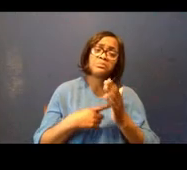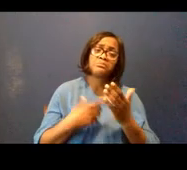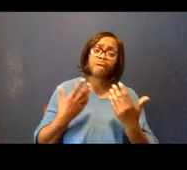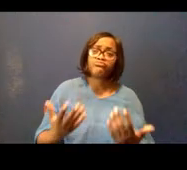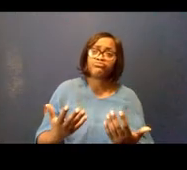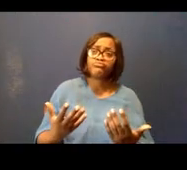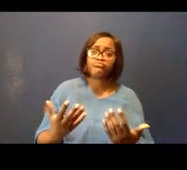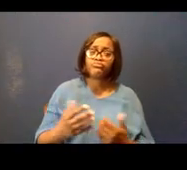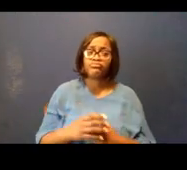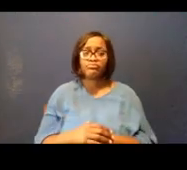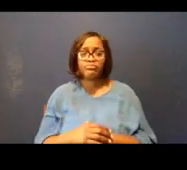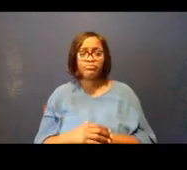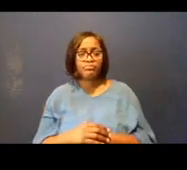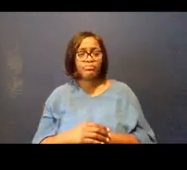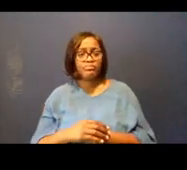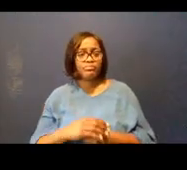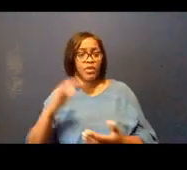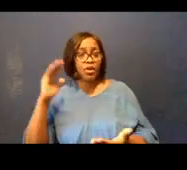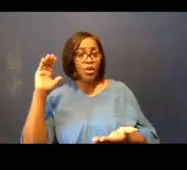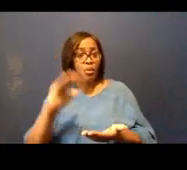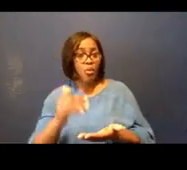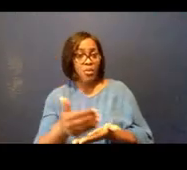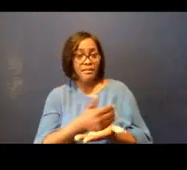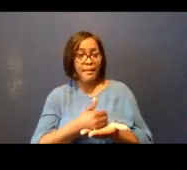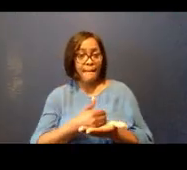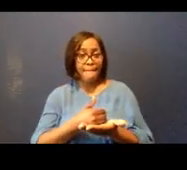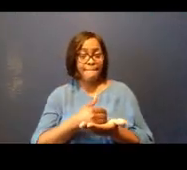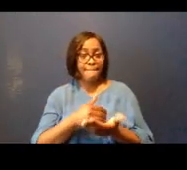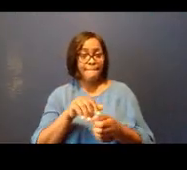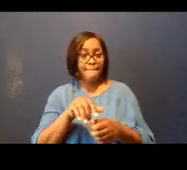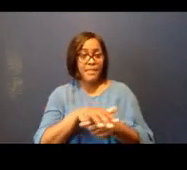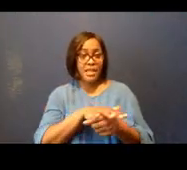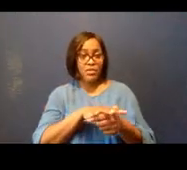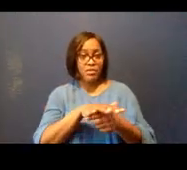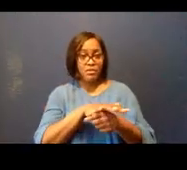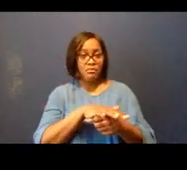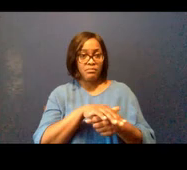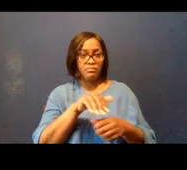somewhere in the 88 or in the book